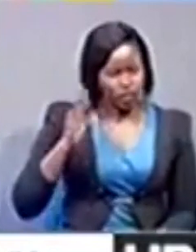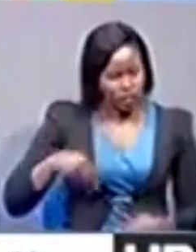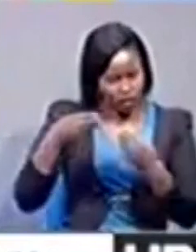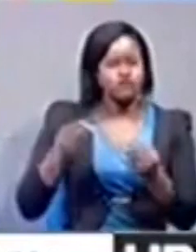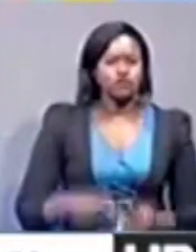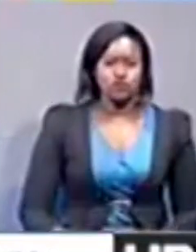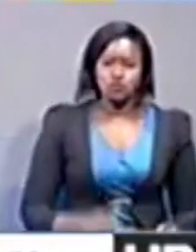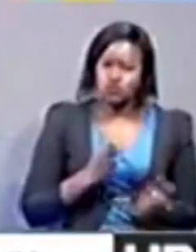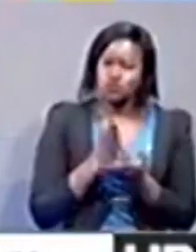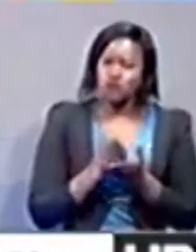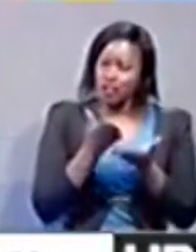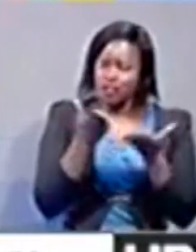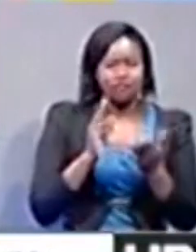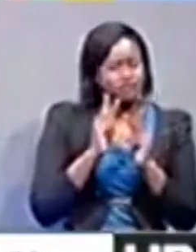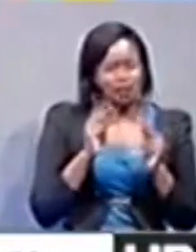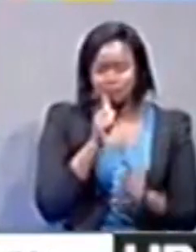They are really very proud.